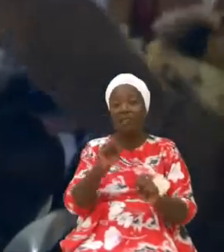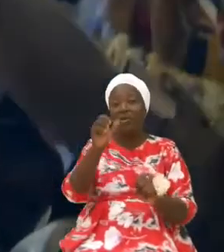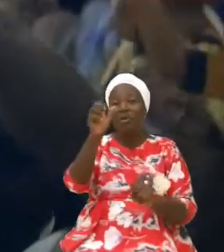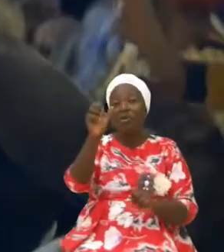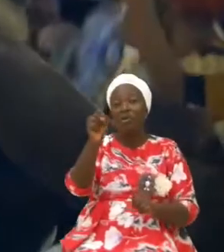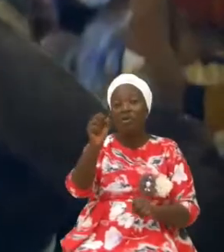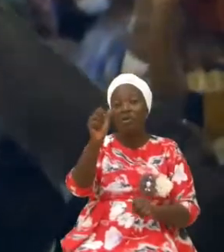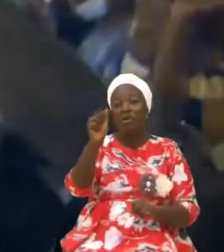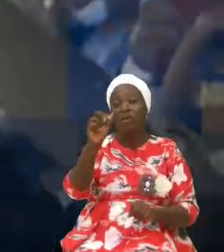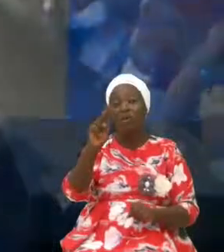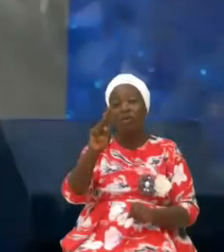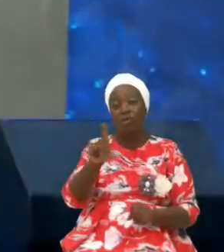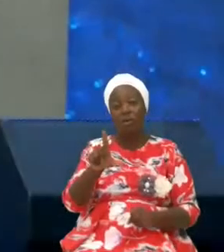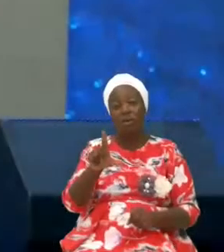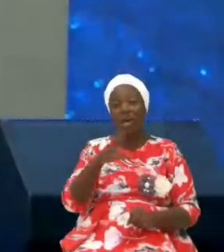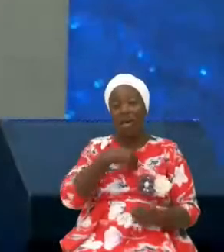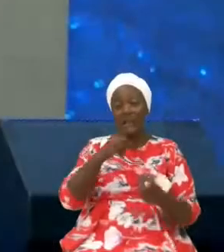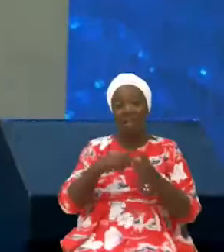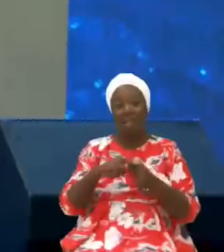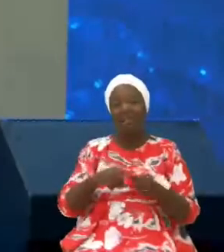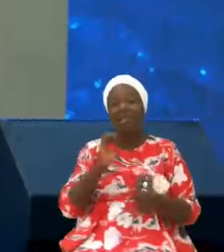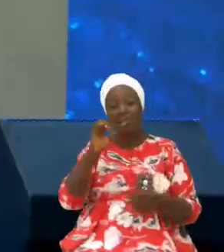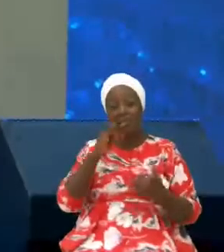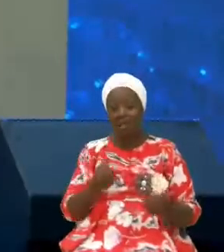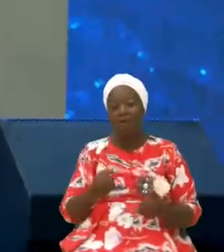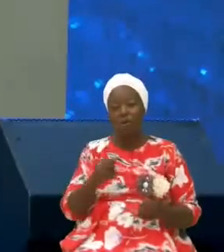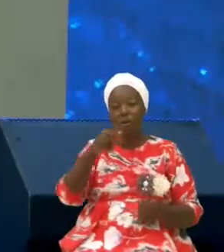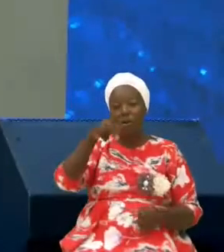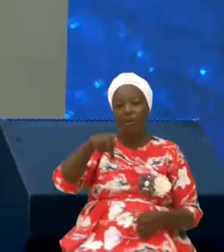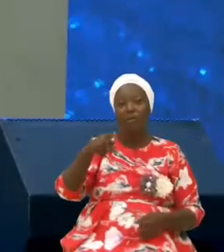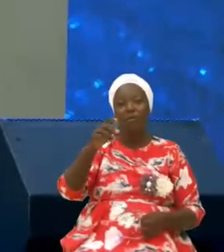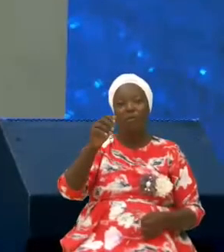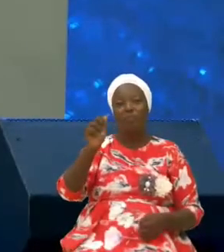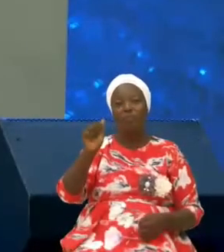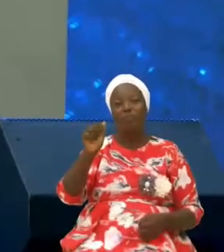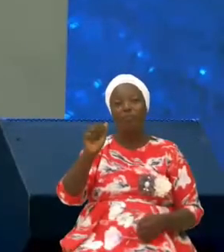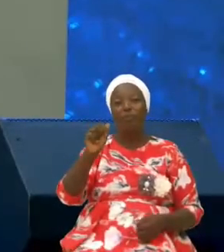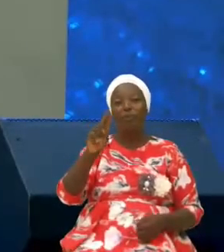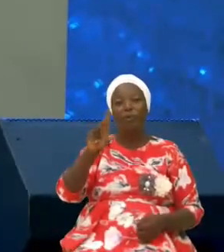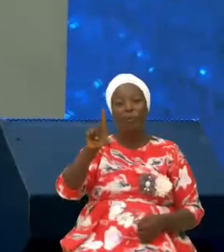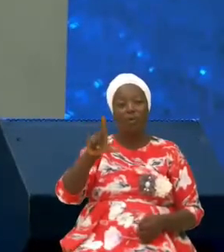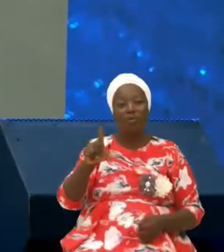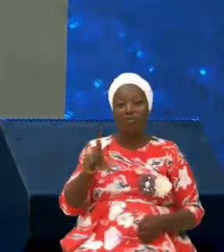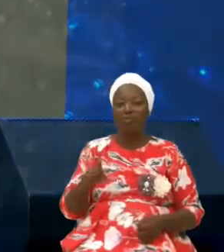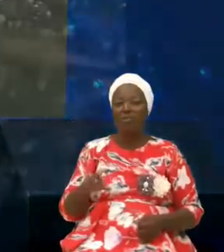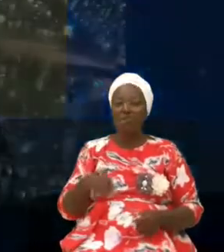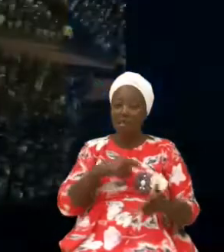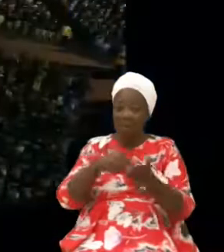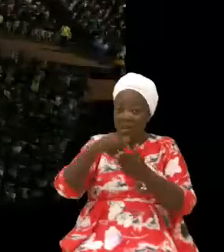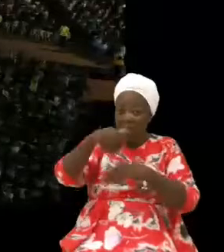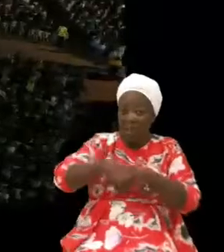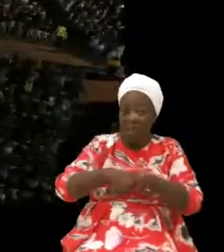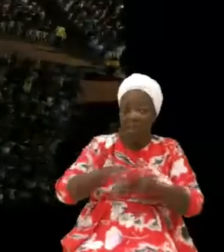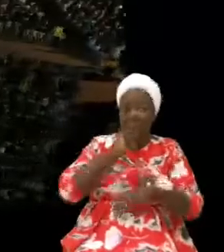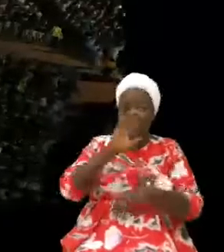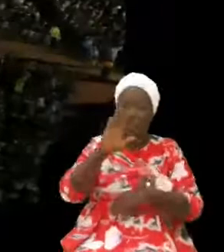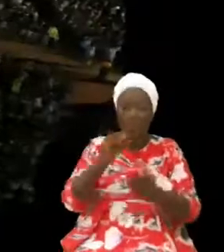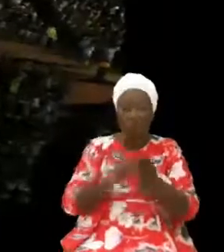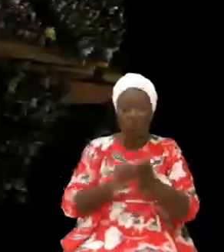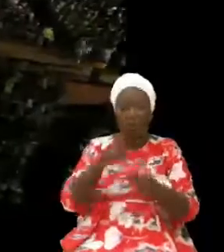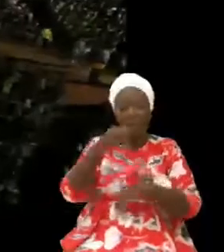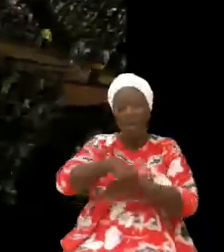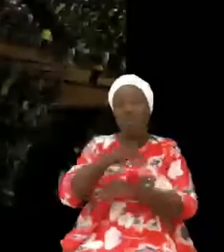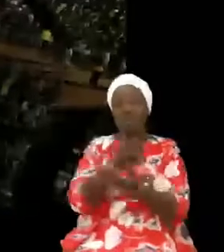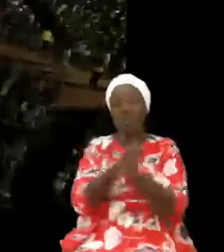If he could save Saul and he became Paul, there is hope for you. Tonight is the night of